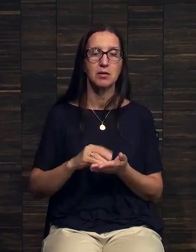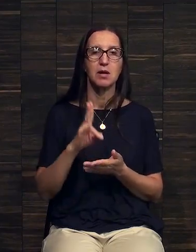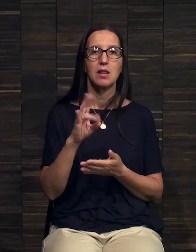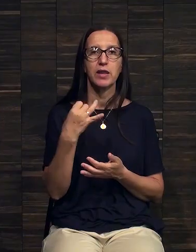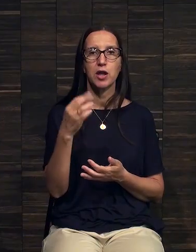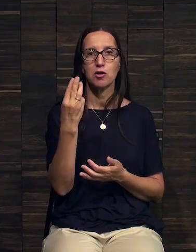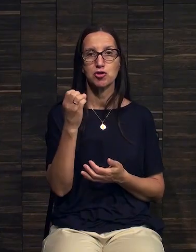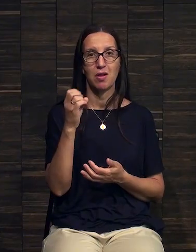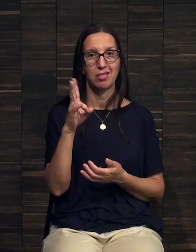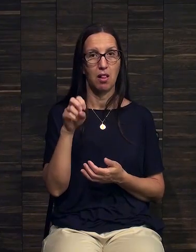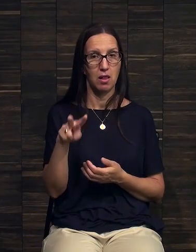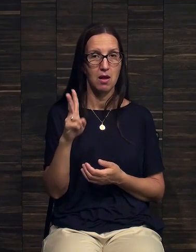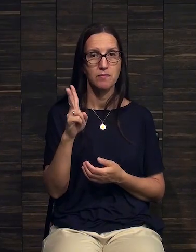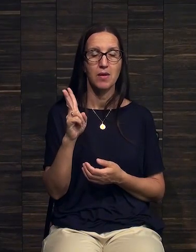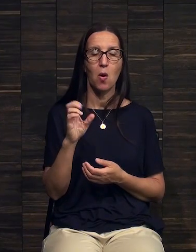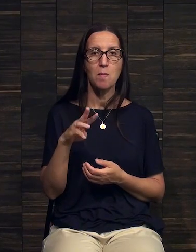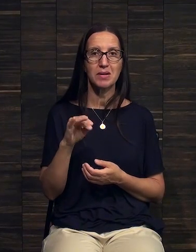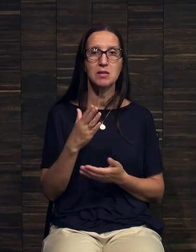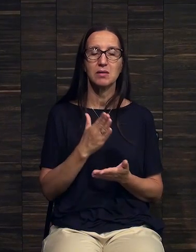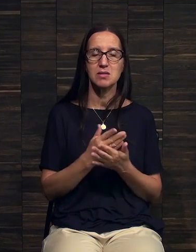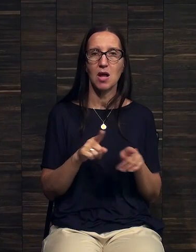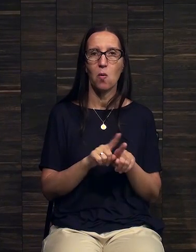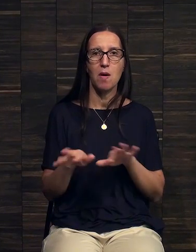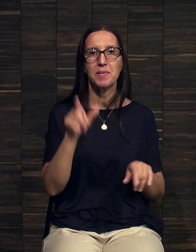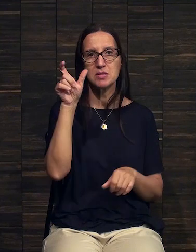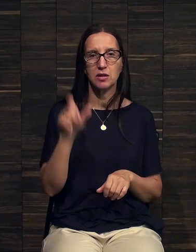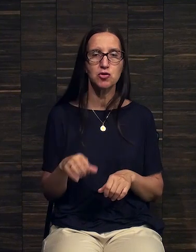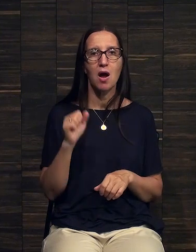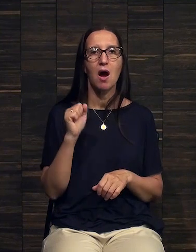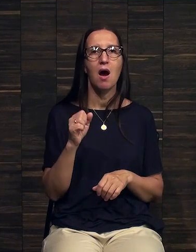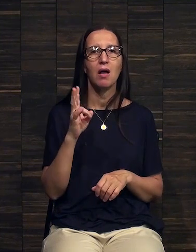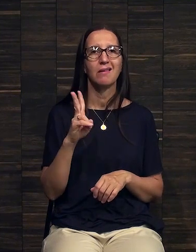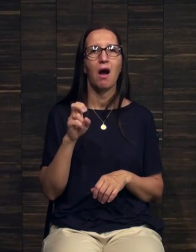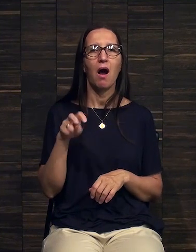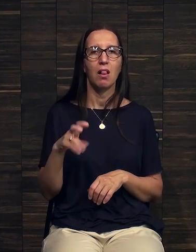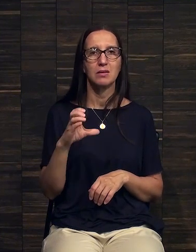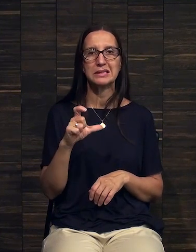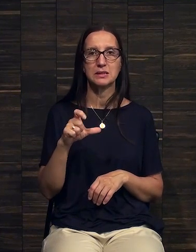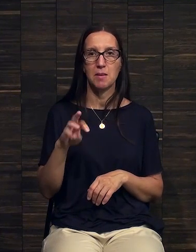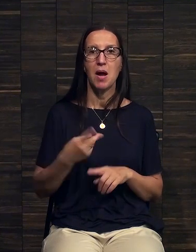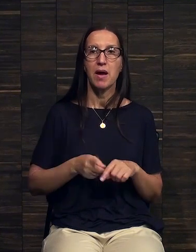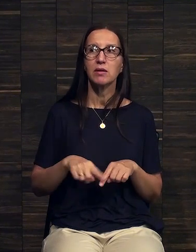in National Comics Publishing House, there is Uncle Sam character. This is a